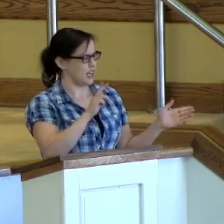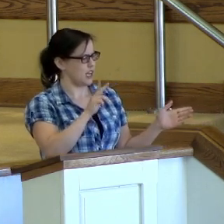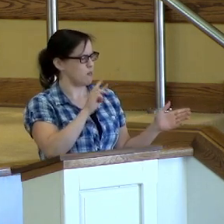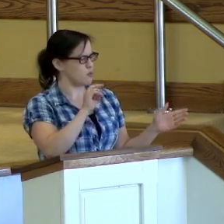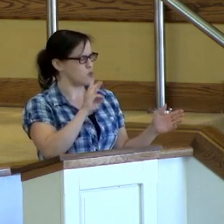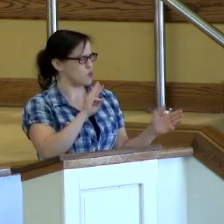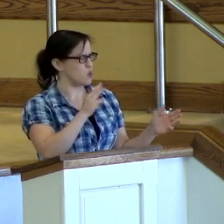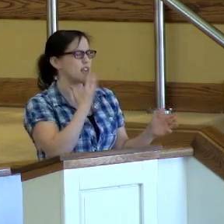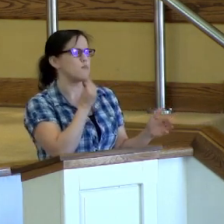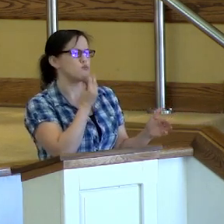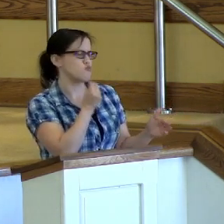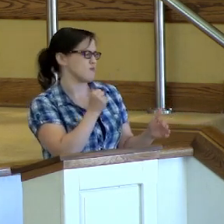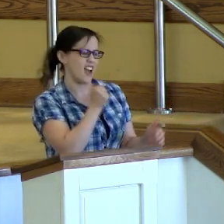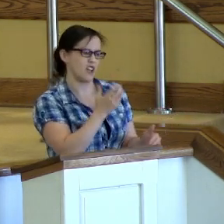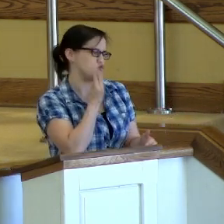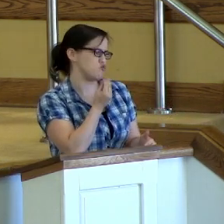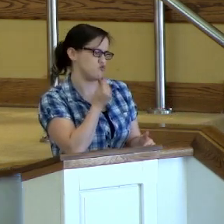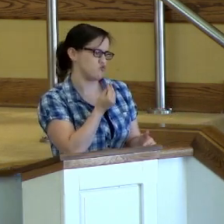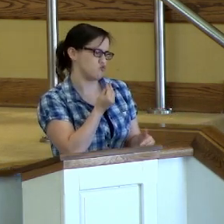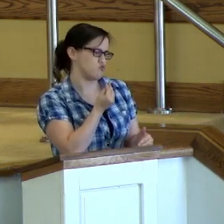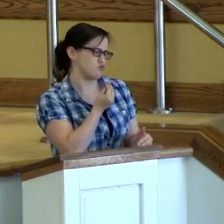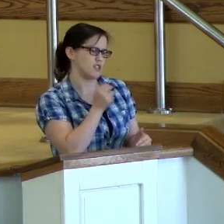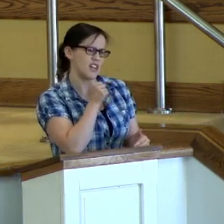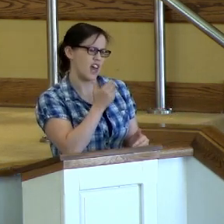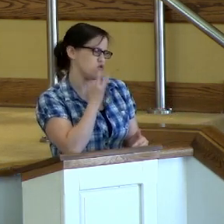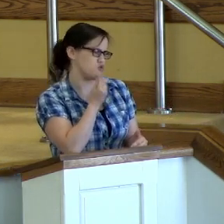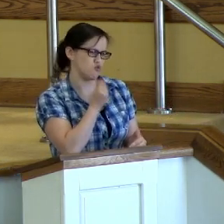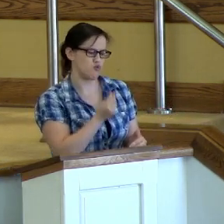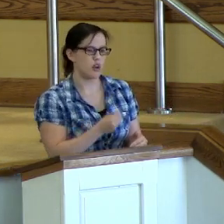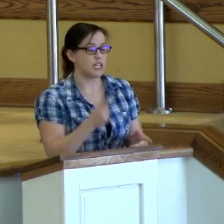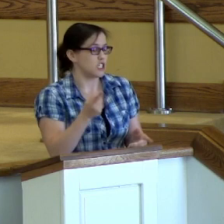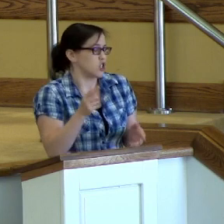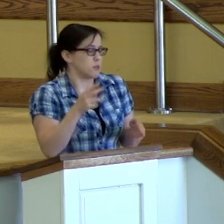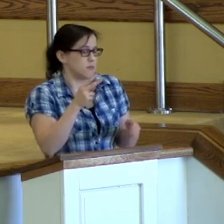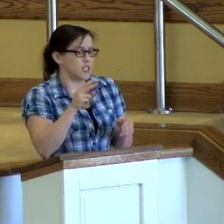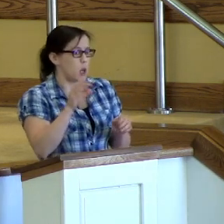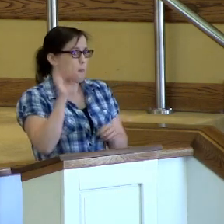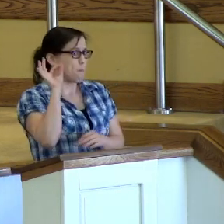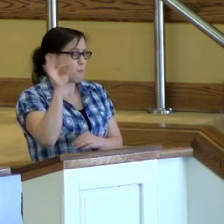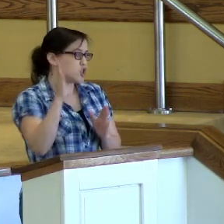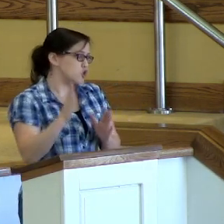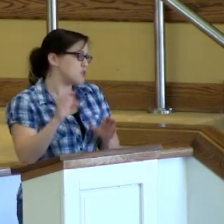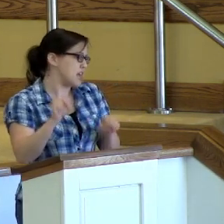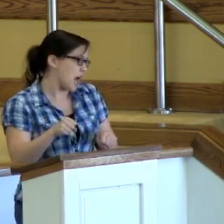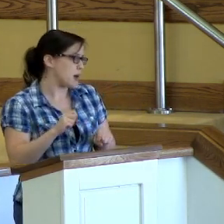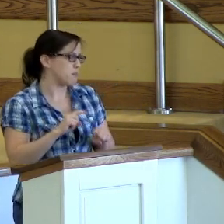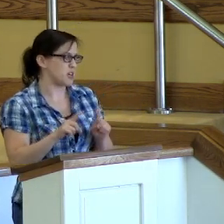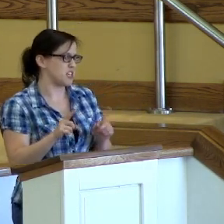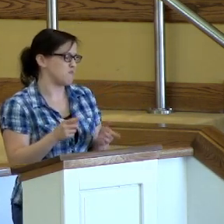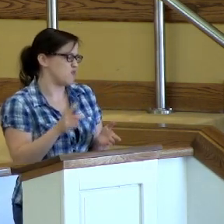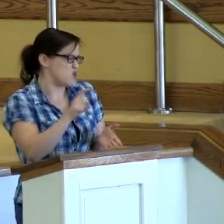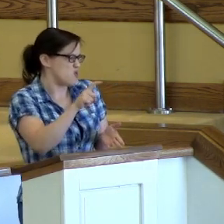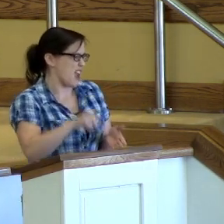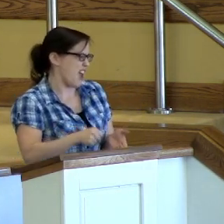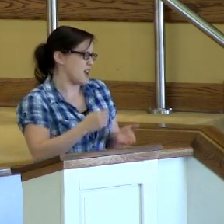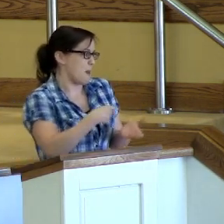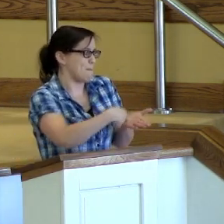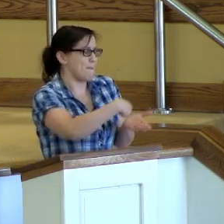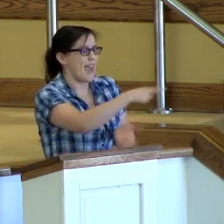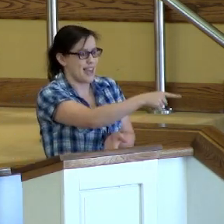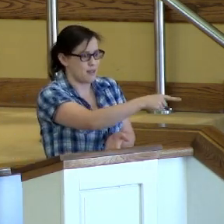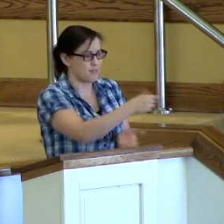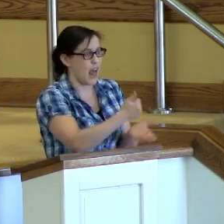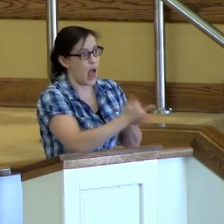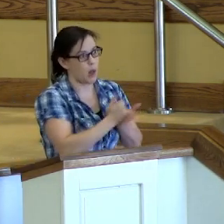He's just a prophet for hire. He's one of these guys. And it even says, it talks about Balaam. God talks to